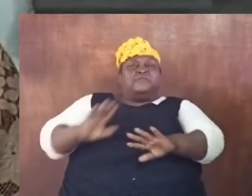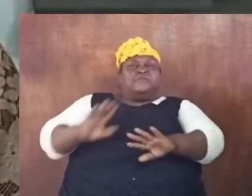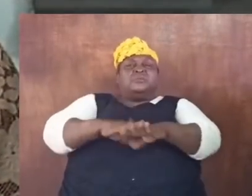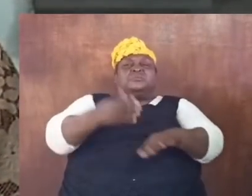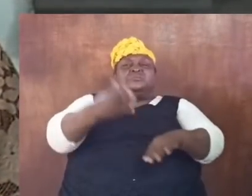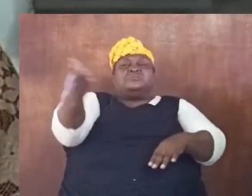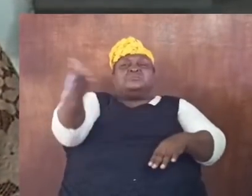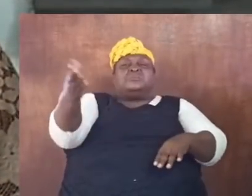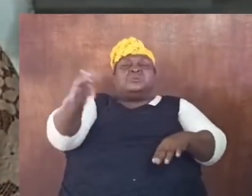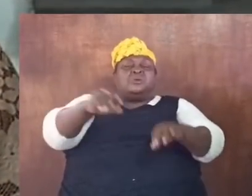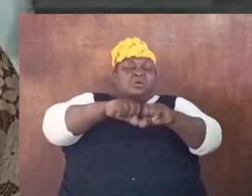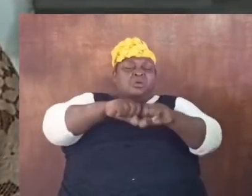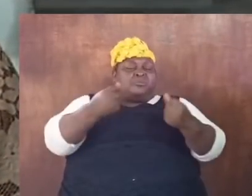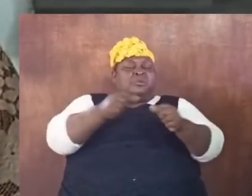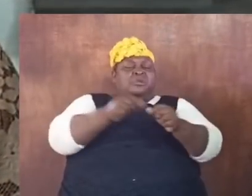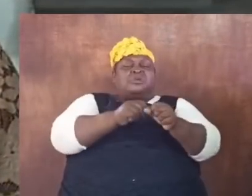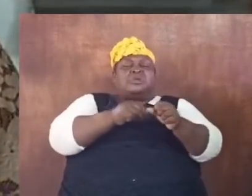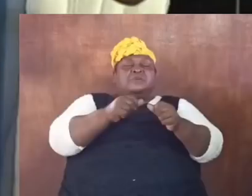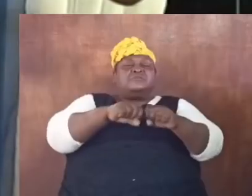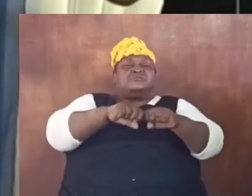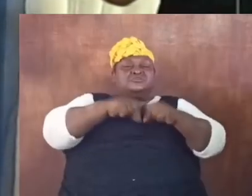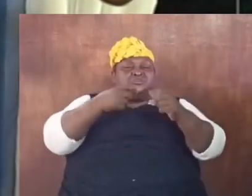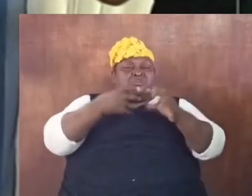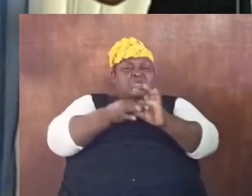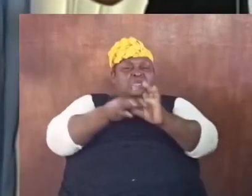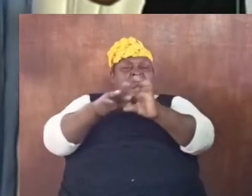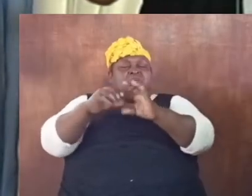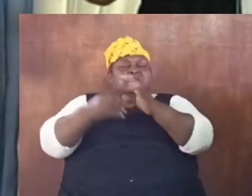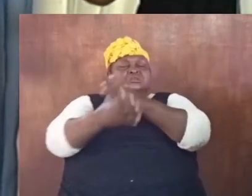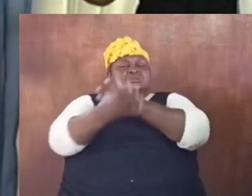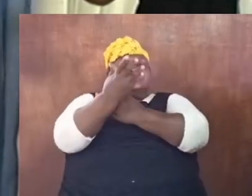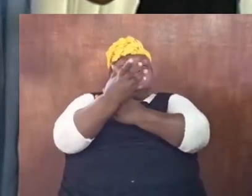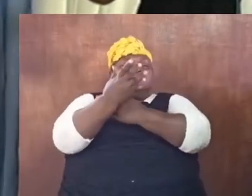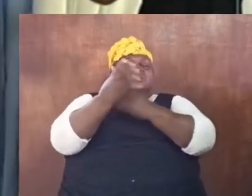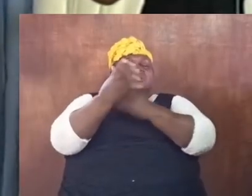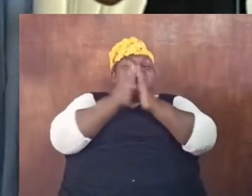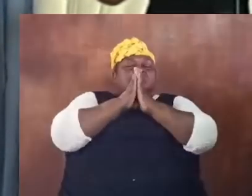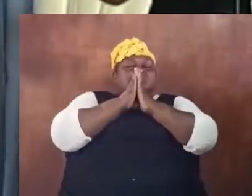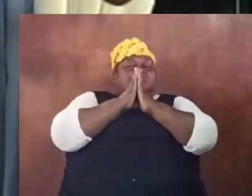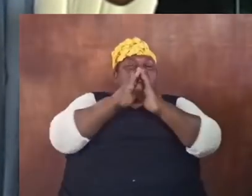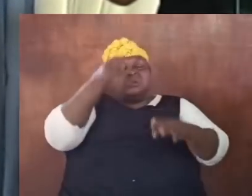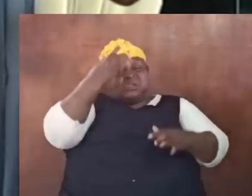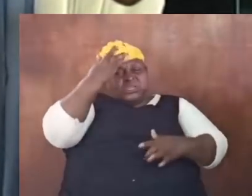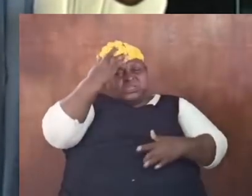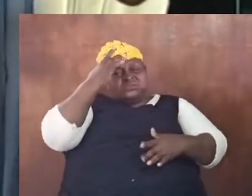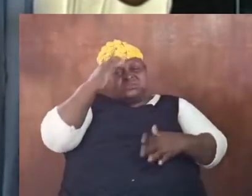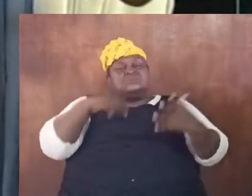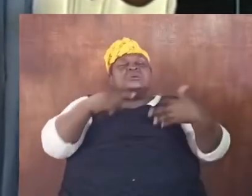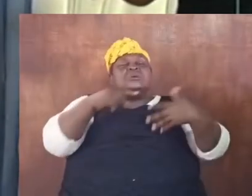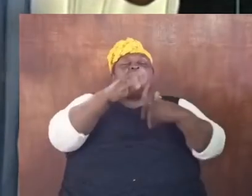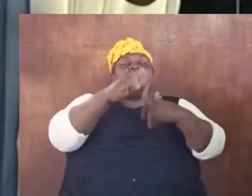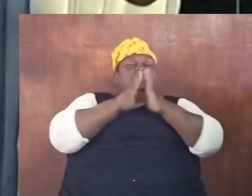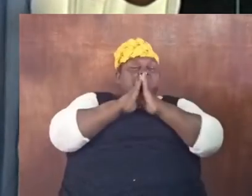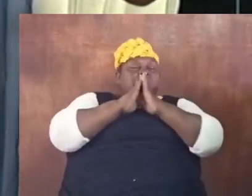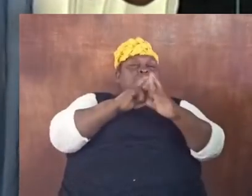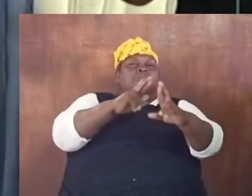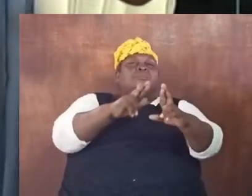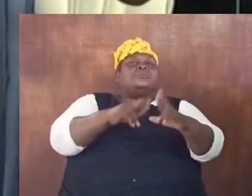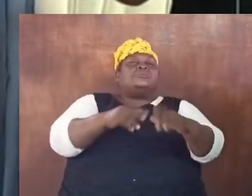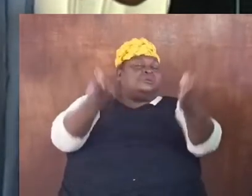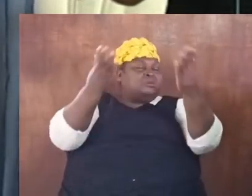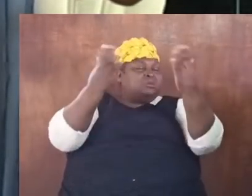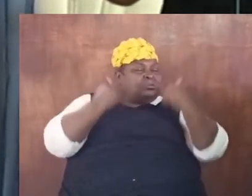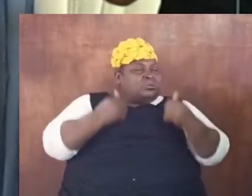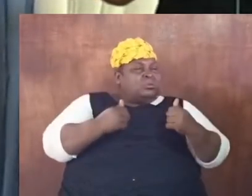break every chain this morning. God, we pray if there is any sick among us, any prayer request, oh God, that never come